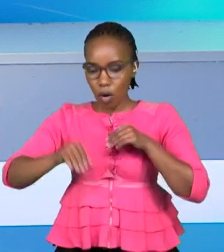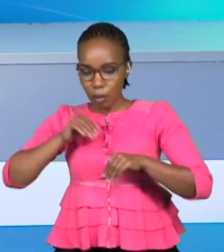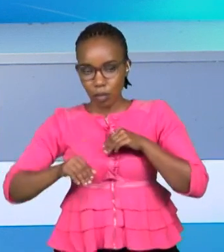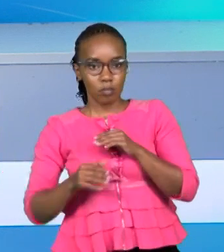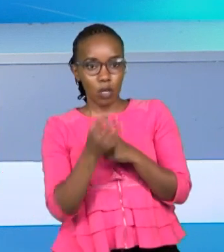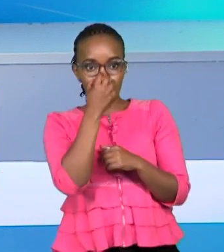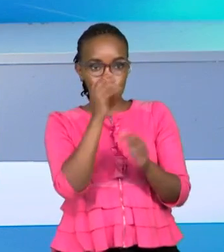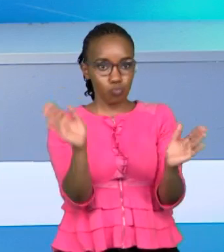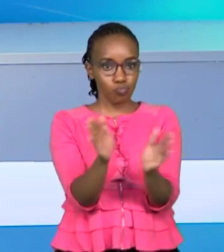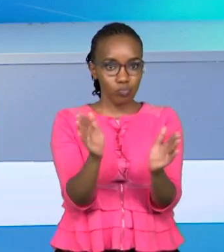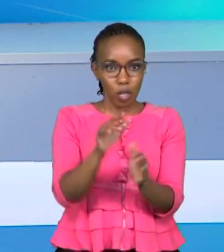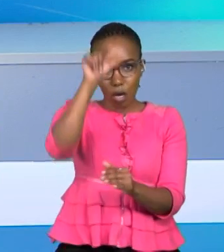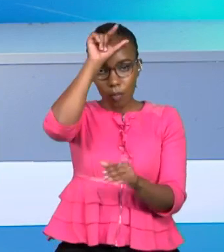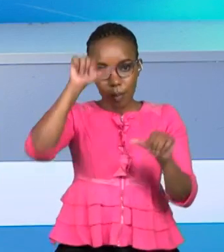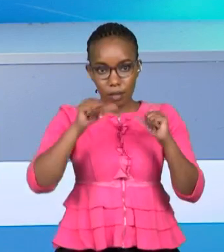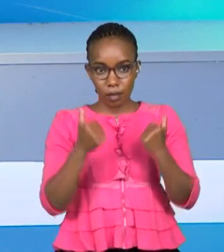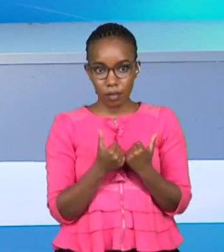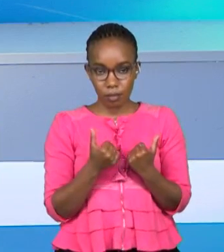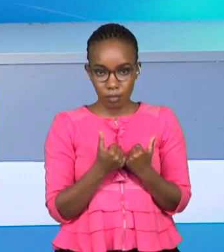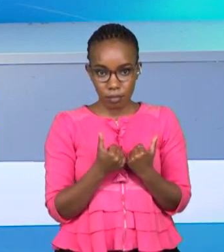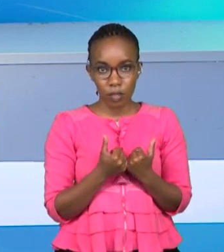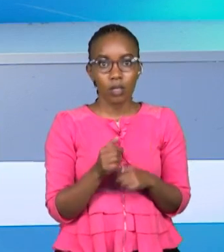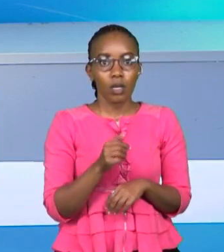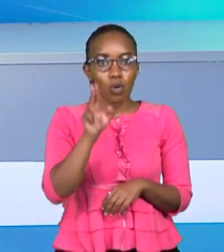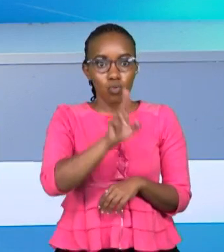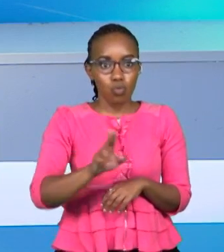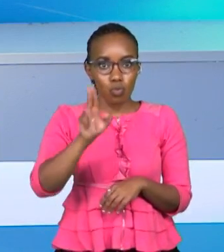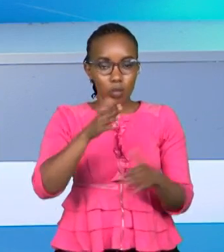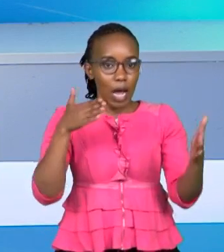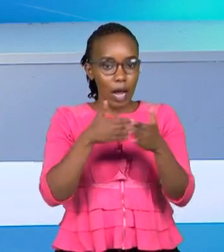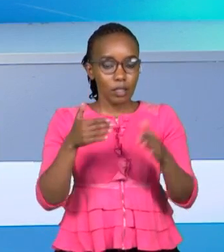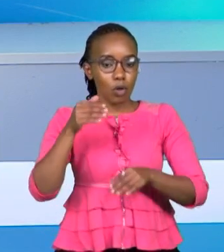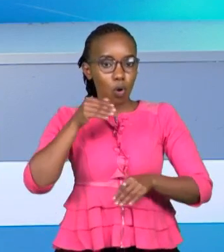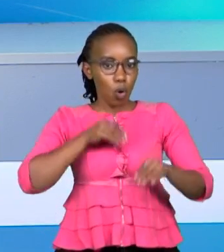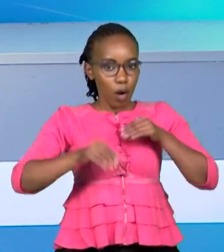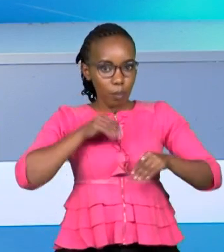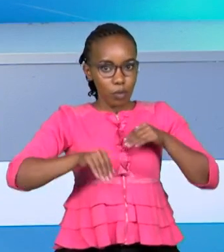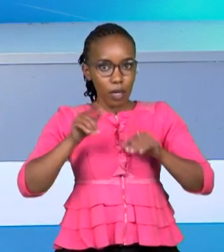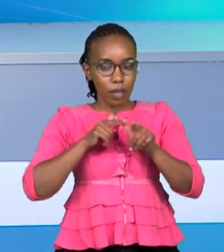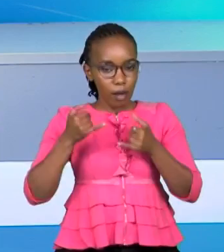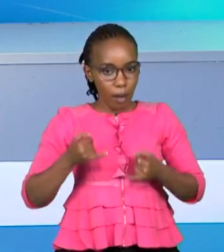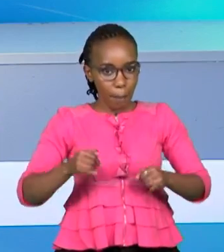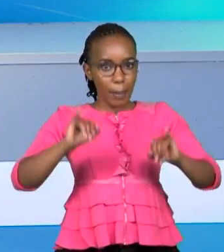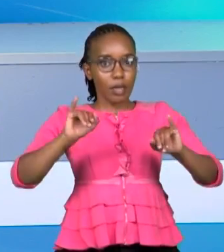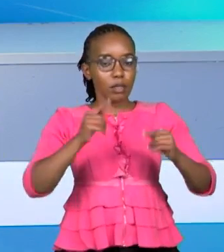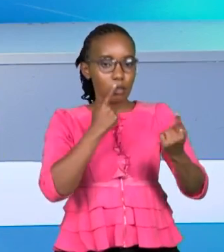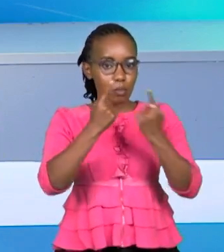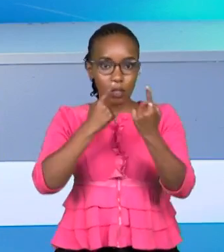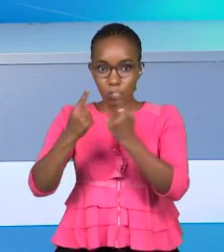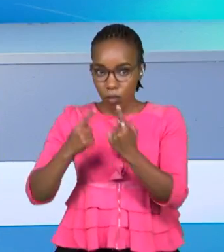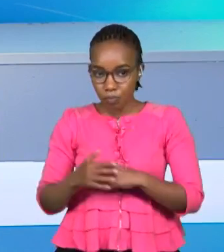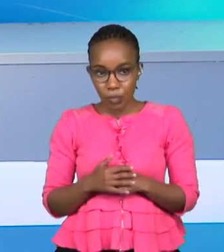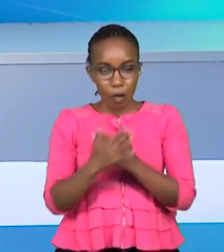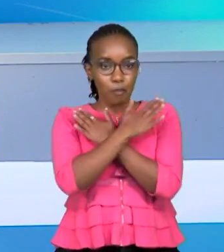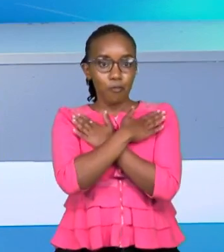has further urged that government agencies are increasingly using the anti-corruption cause to stifle independent voices. Ruto's allies have